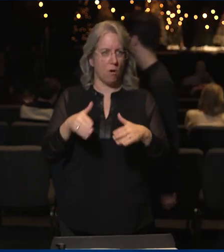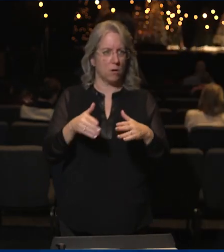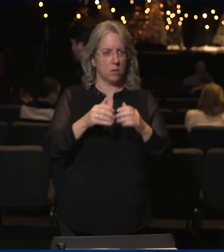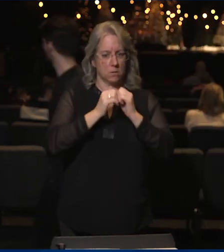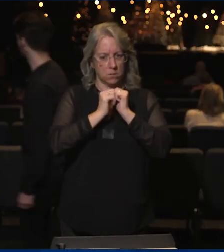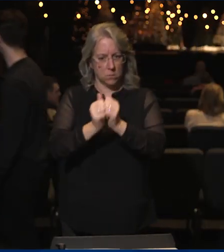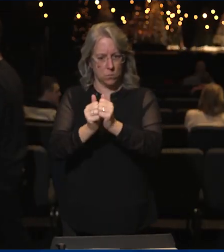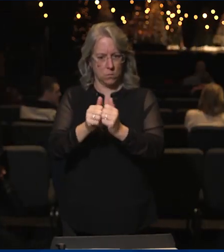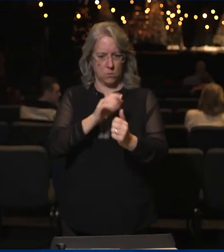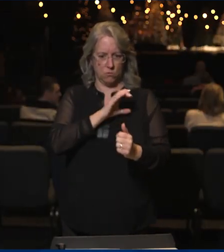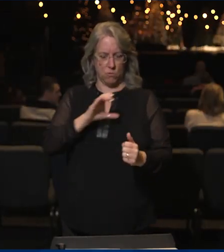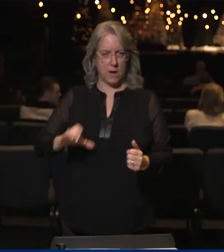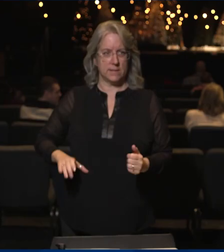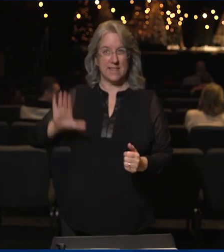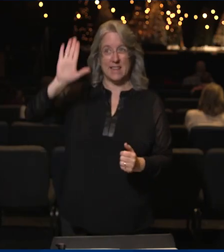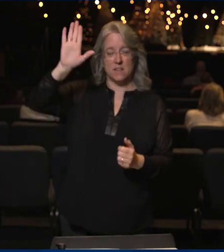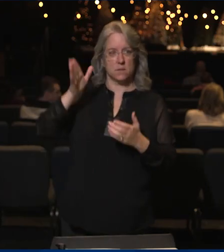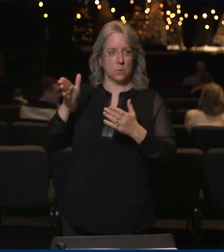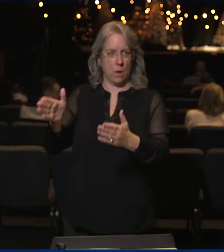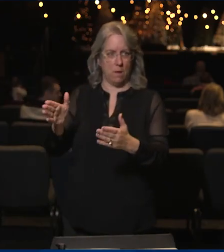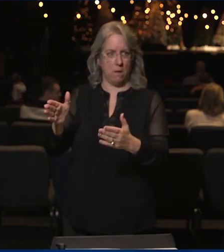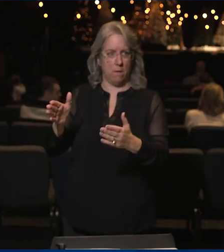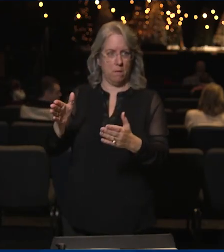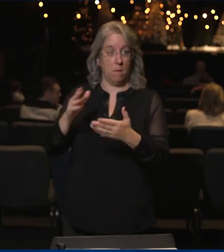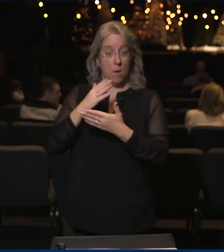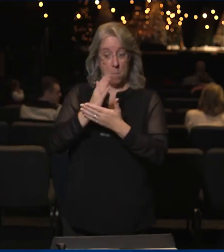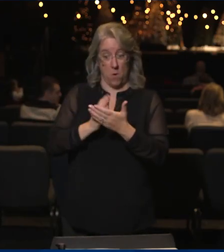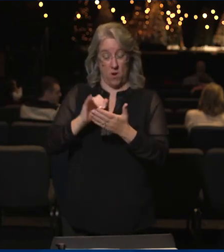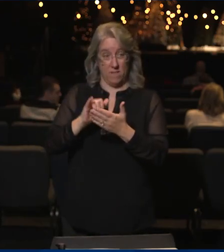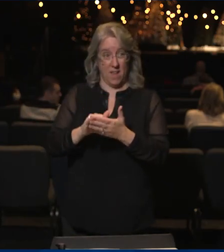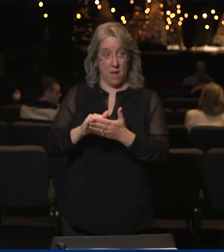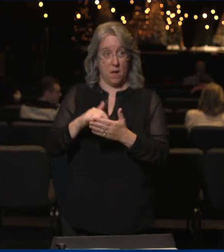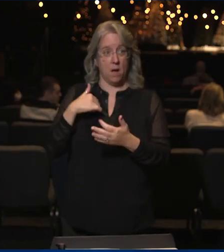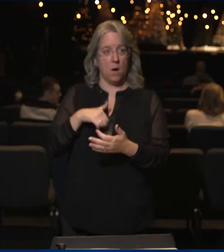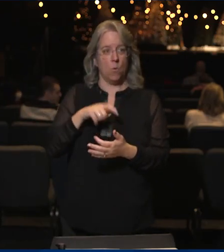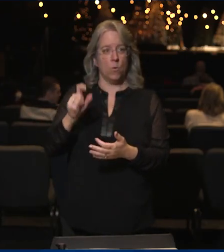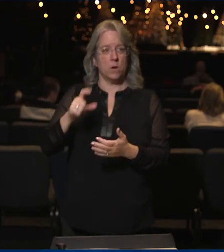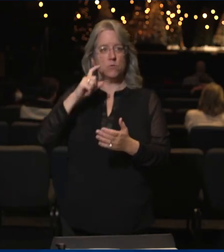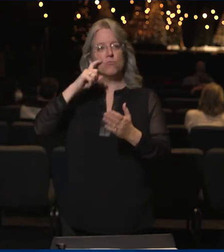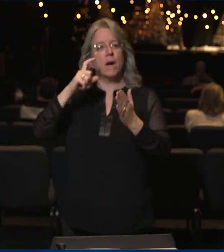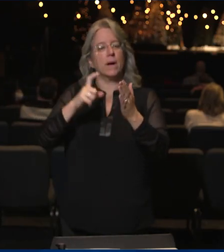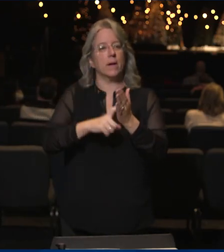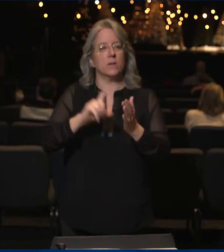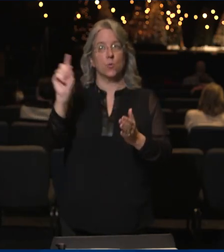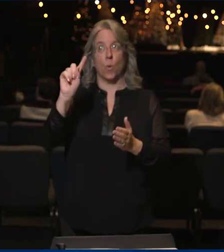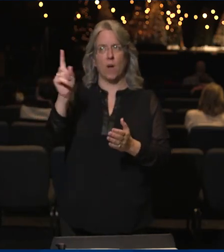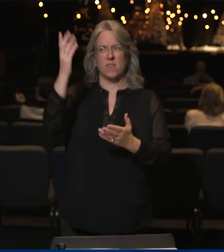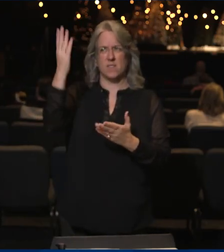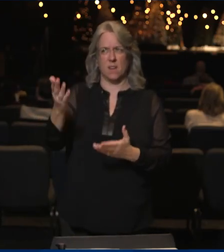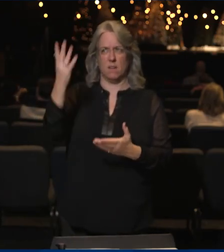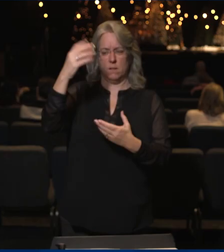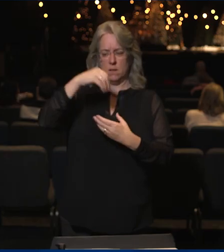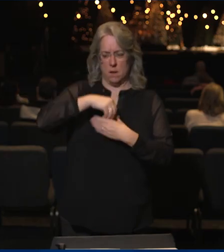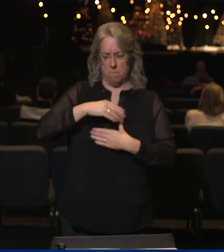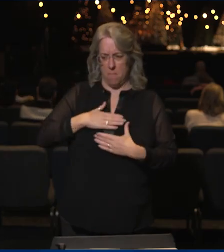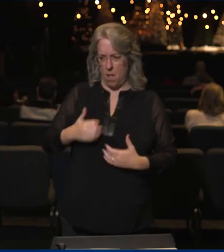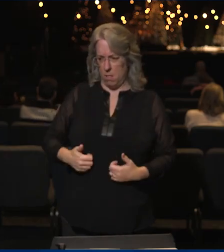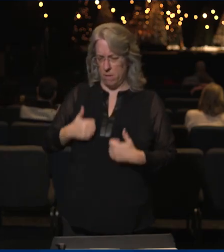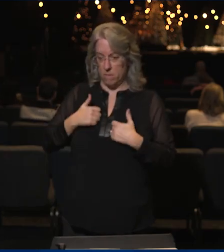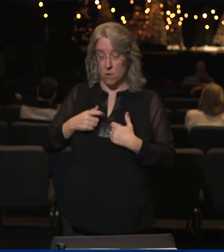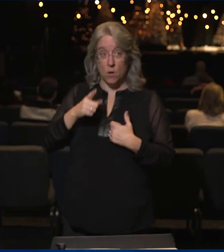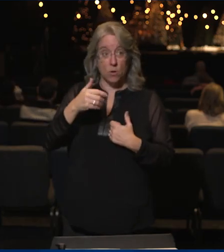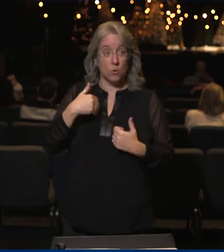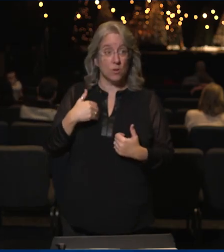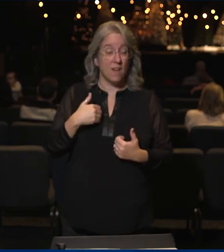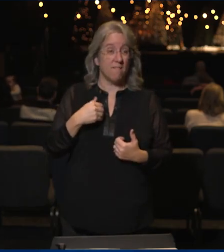of walking out the way of Christ is recognizing where he is in your life. You can have 100 Bible